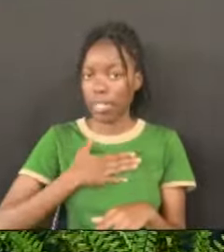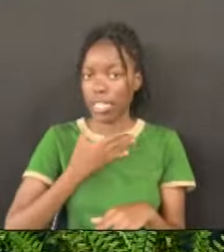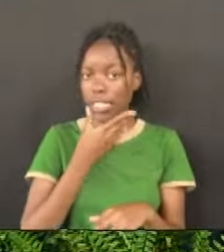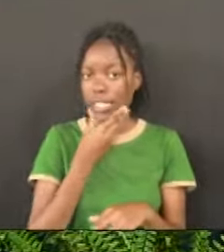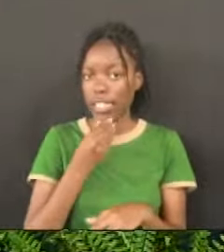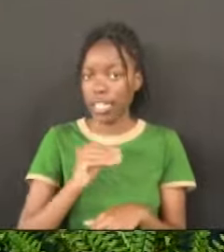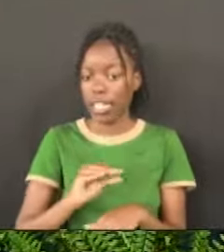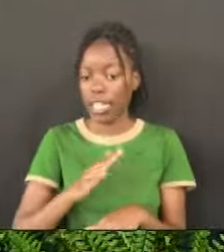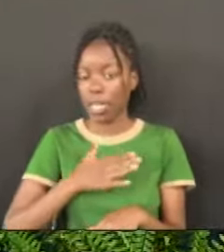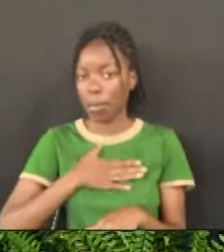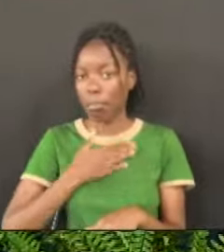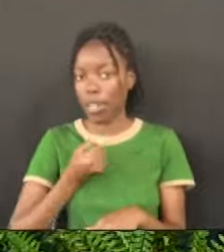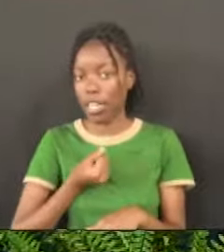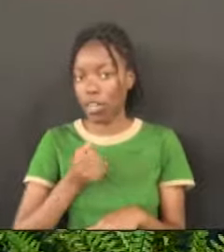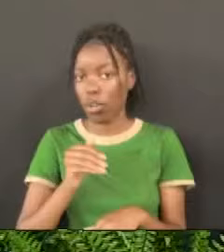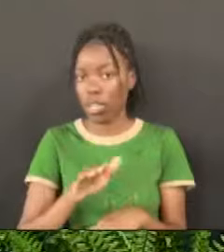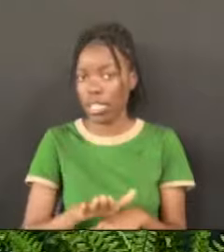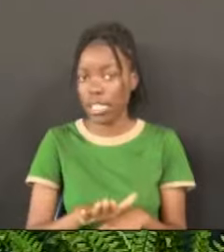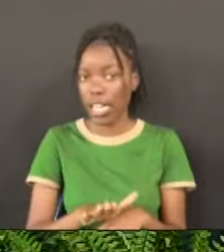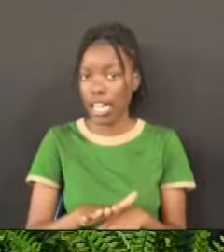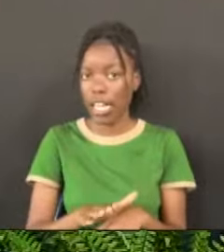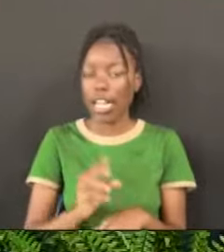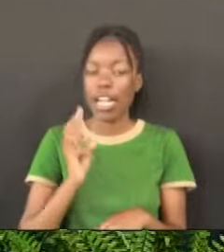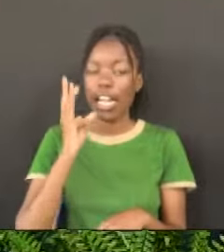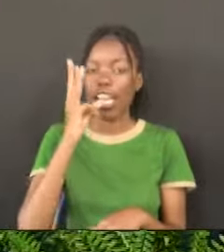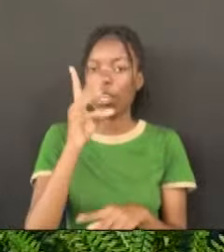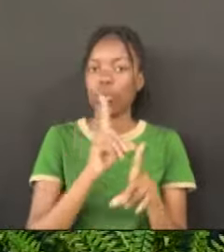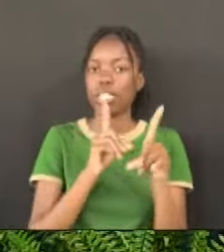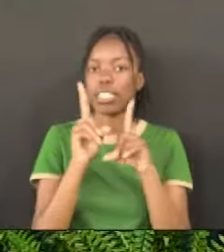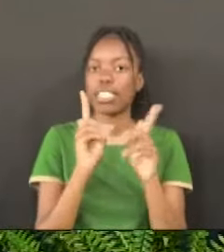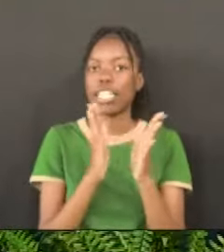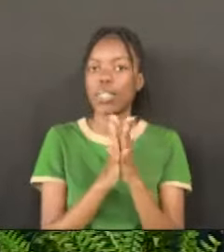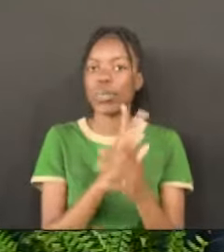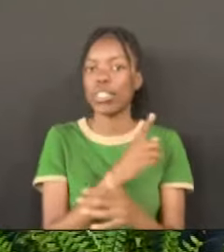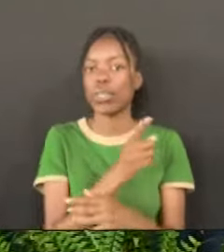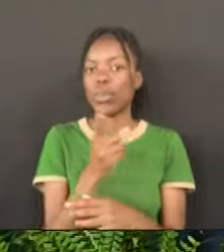daughter. I will journey with you.